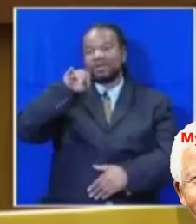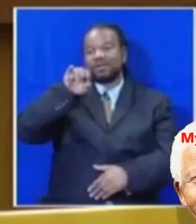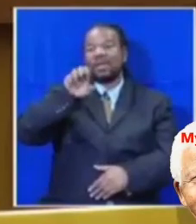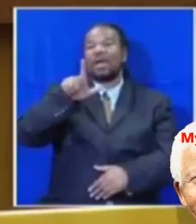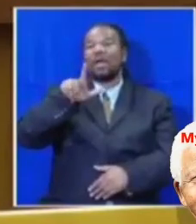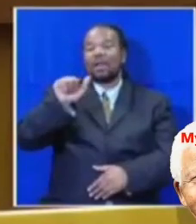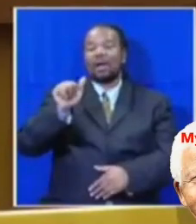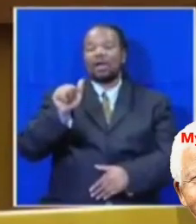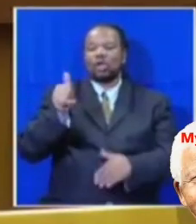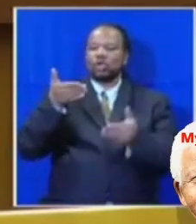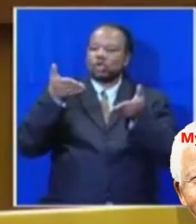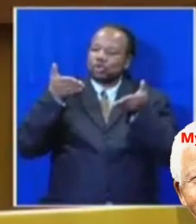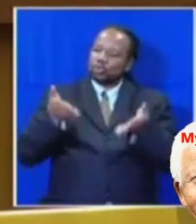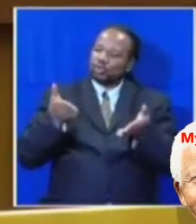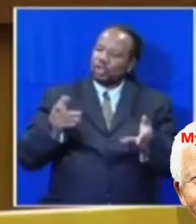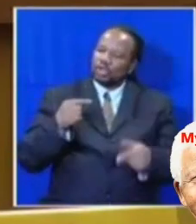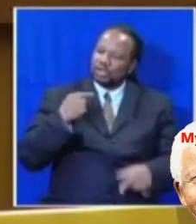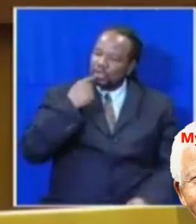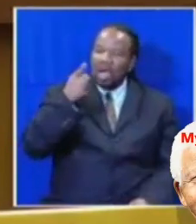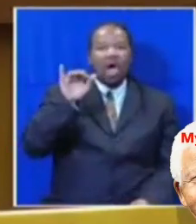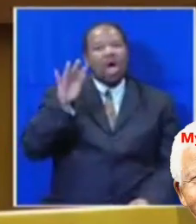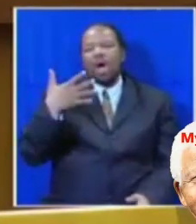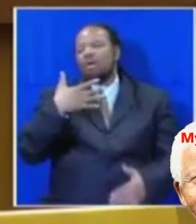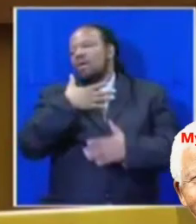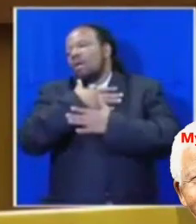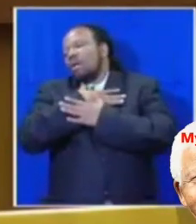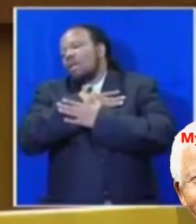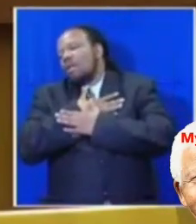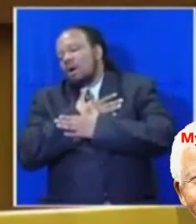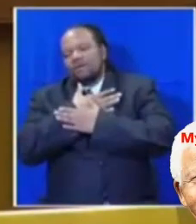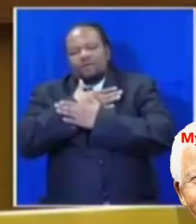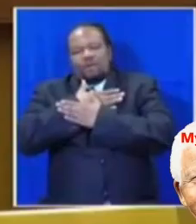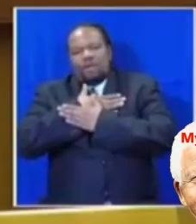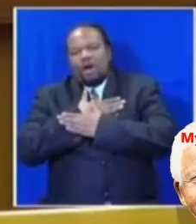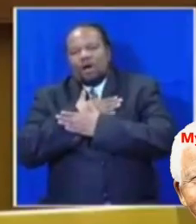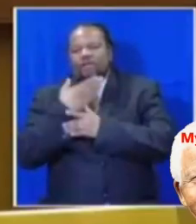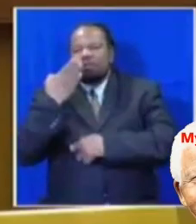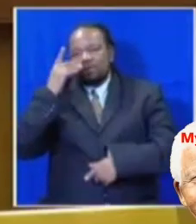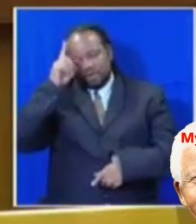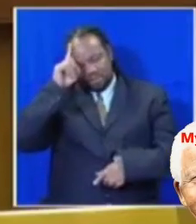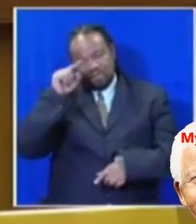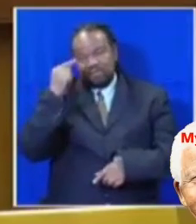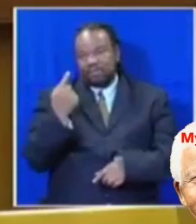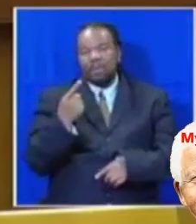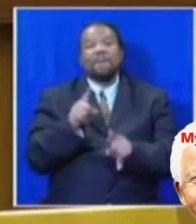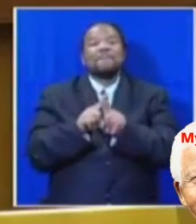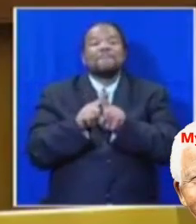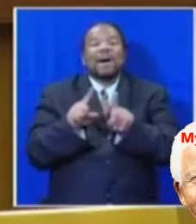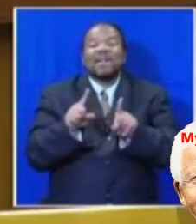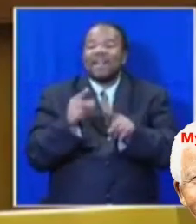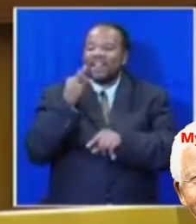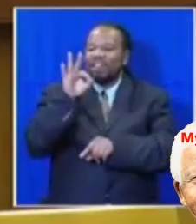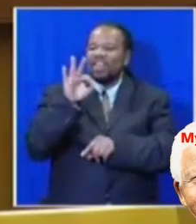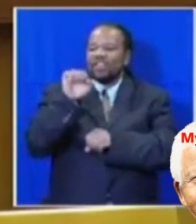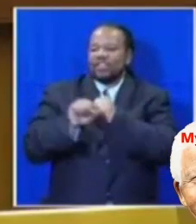today claim so much to have loved, is the very same people who 30 years